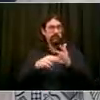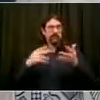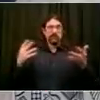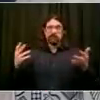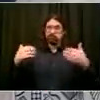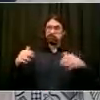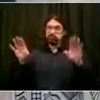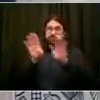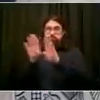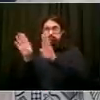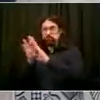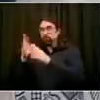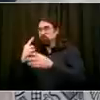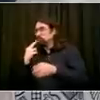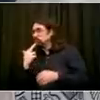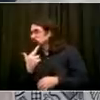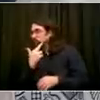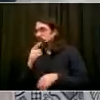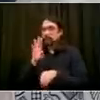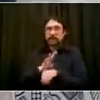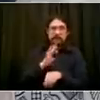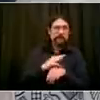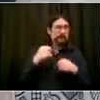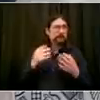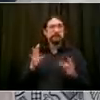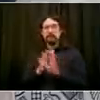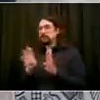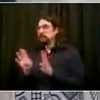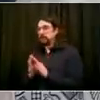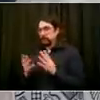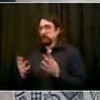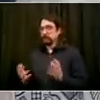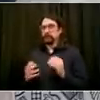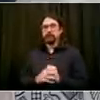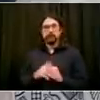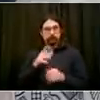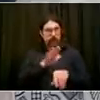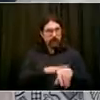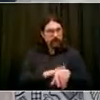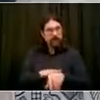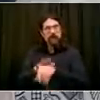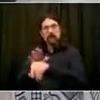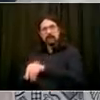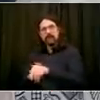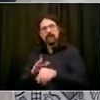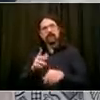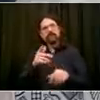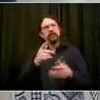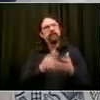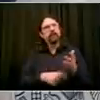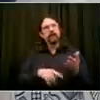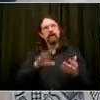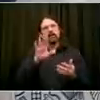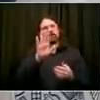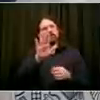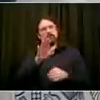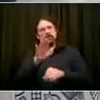sad for these business owners, a lot of whom I've talked to. Here we are, talking about how to